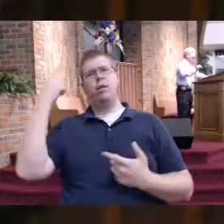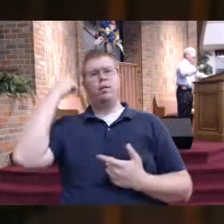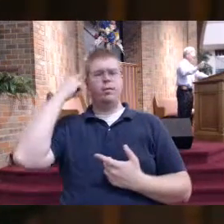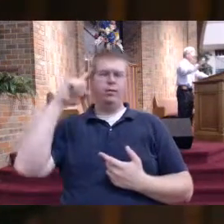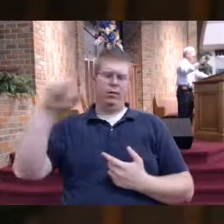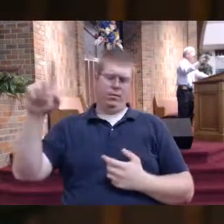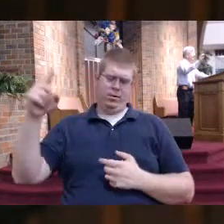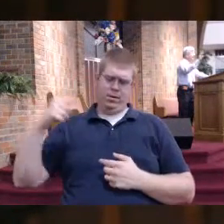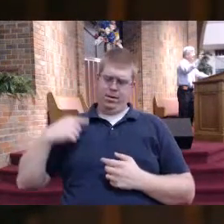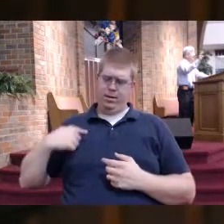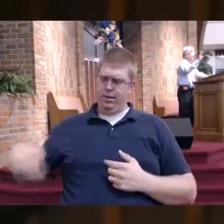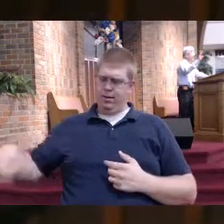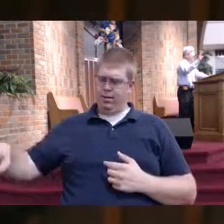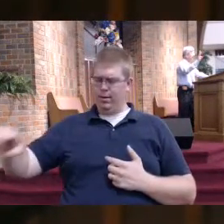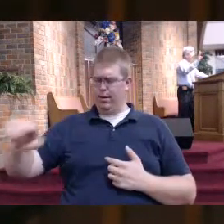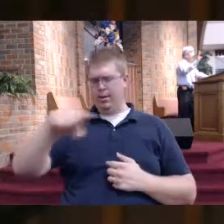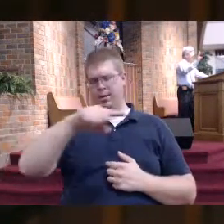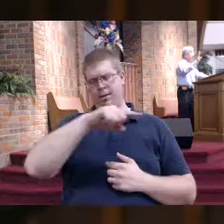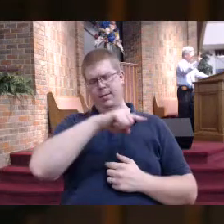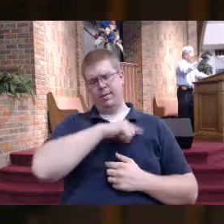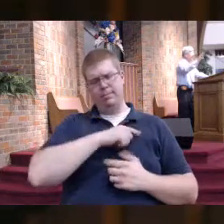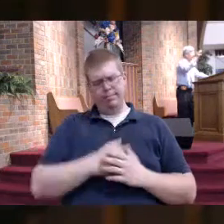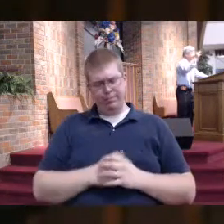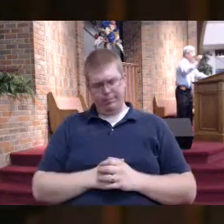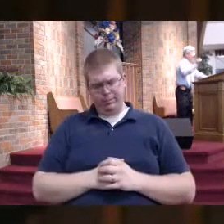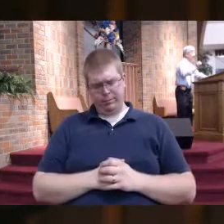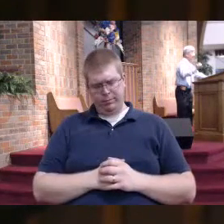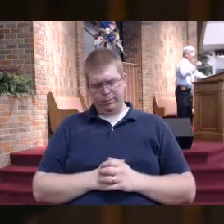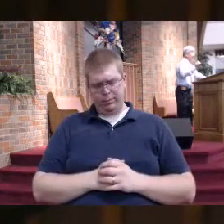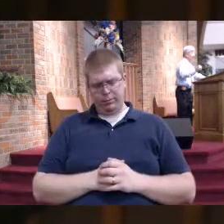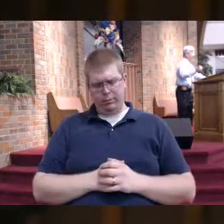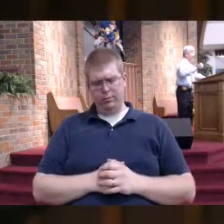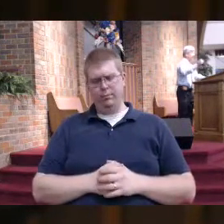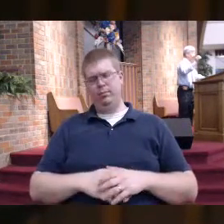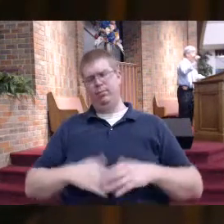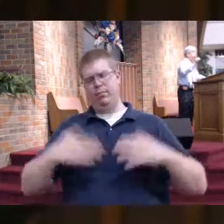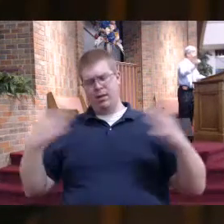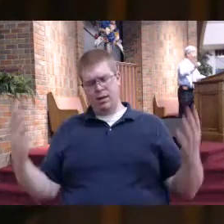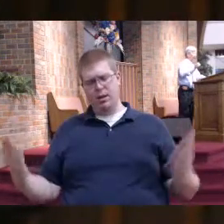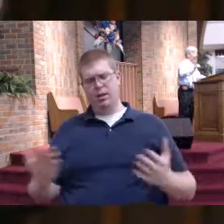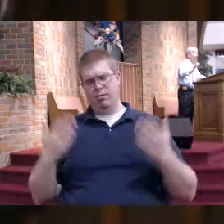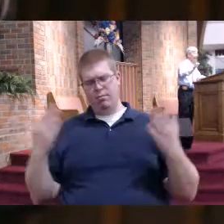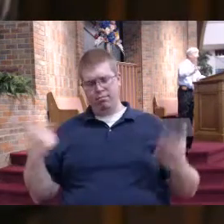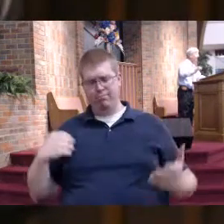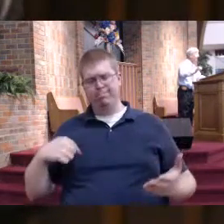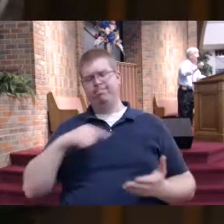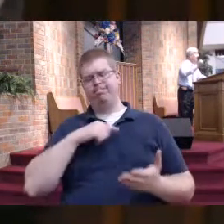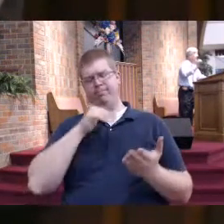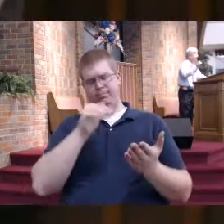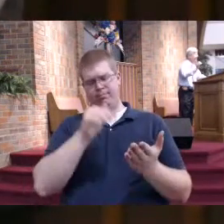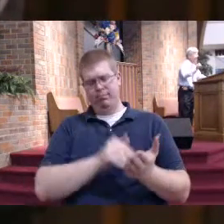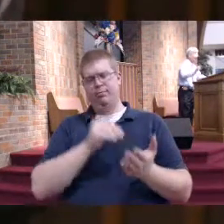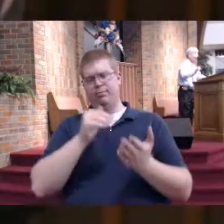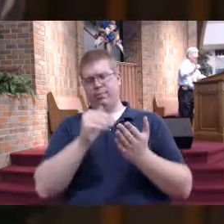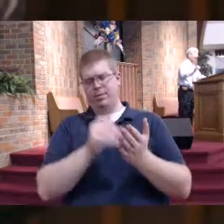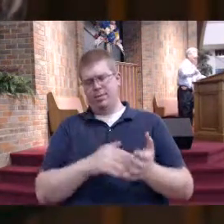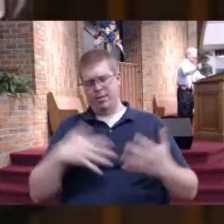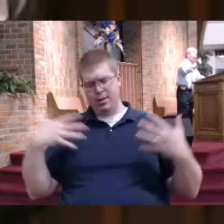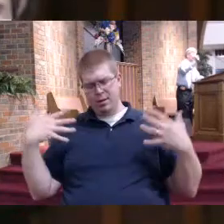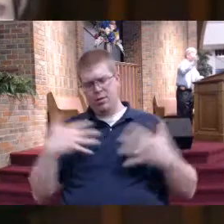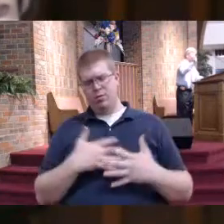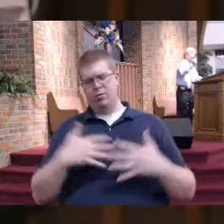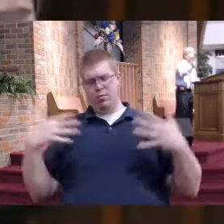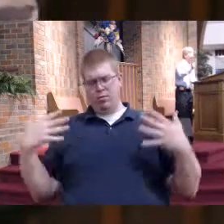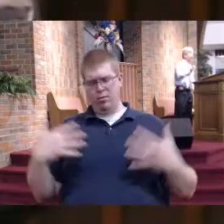our longing eyes. Here our souls are often fearful of